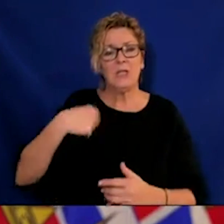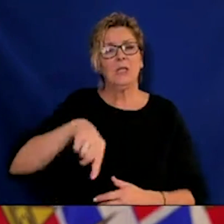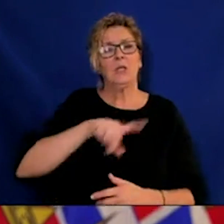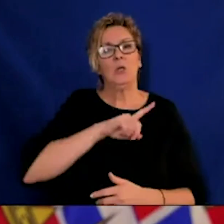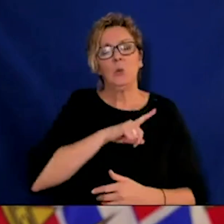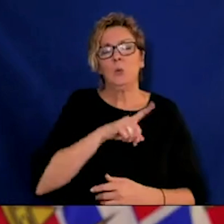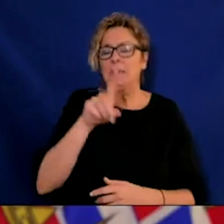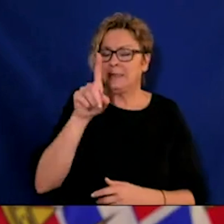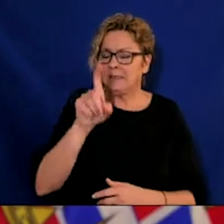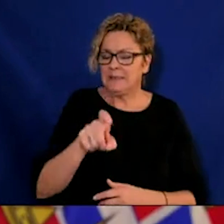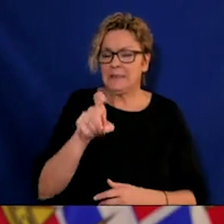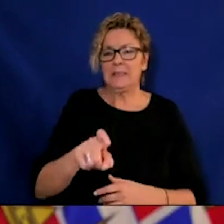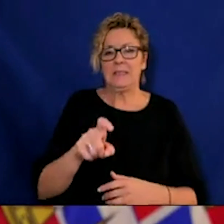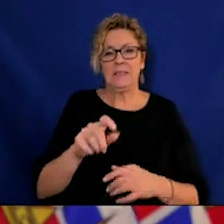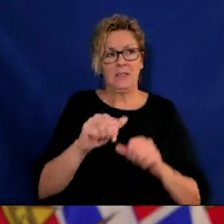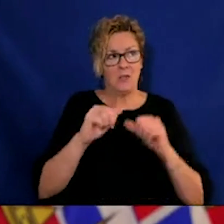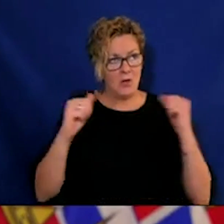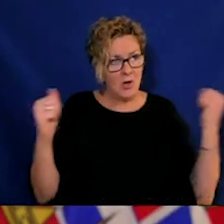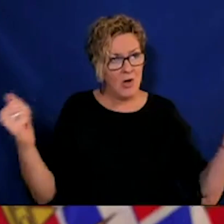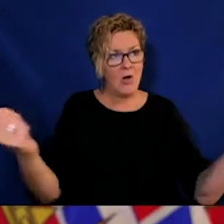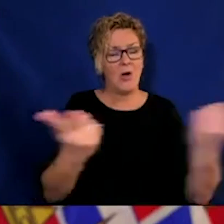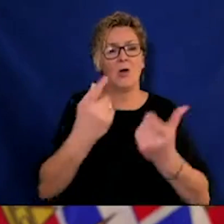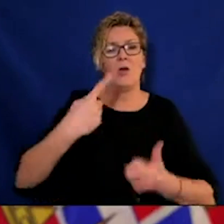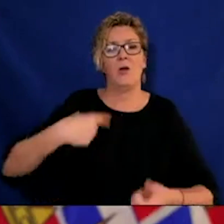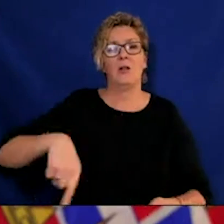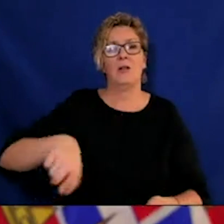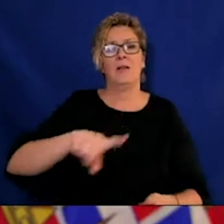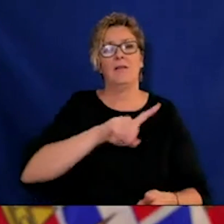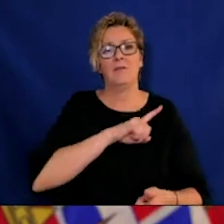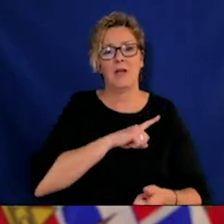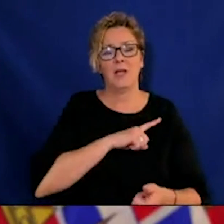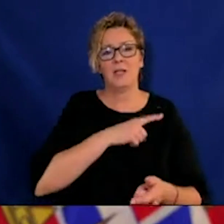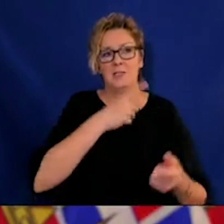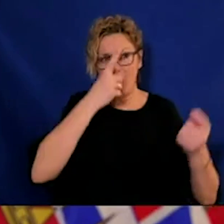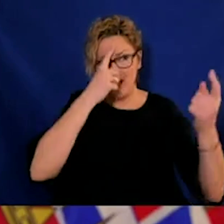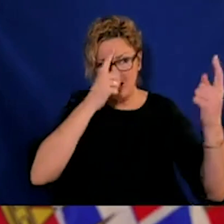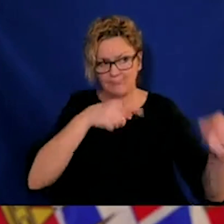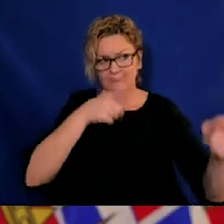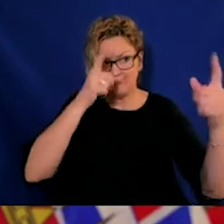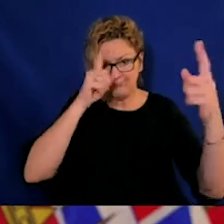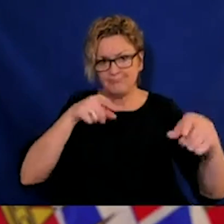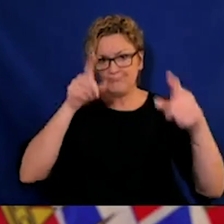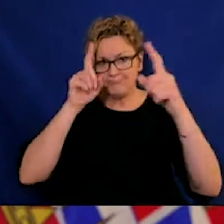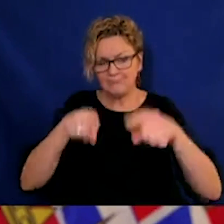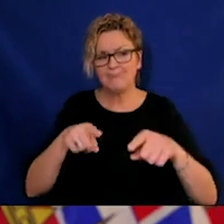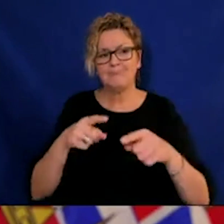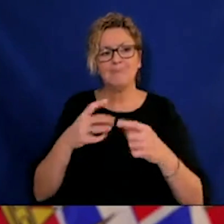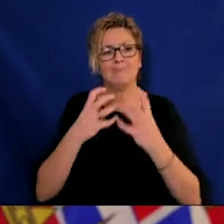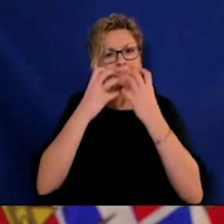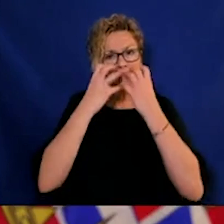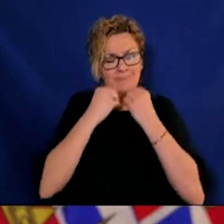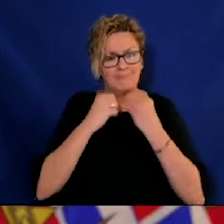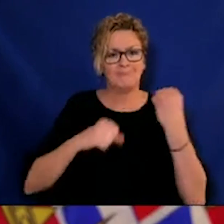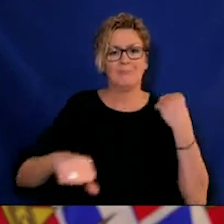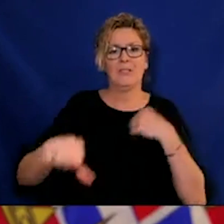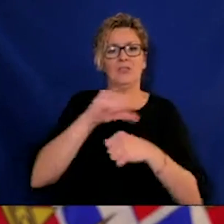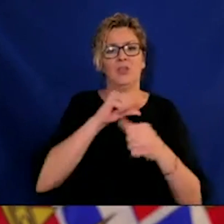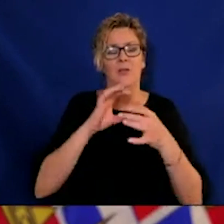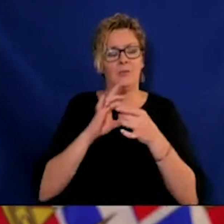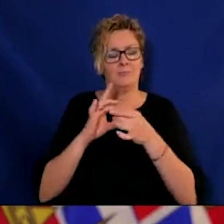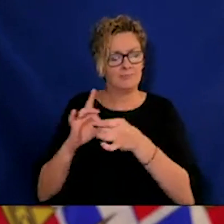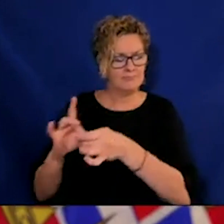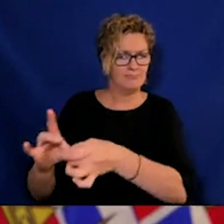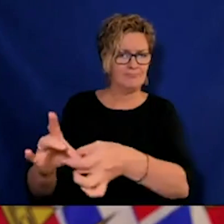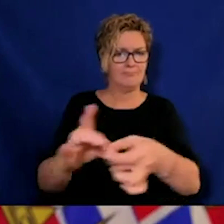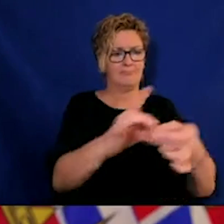need to come together again. We know there is vaccine on the horizon, and that is our goal. That is